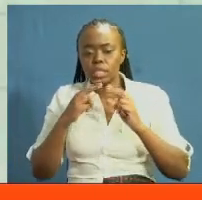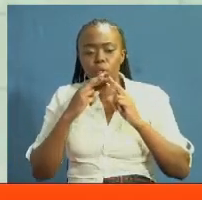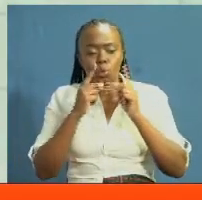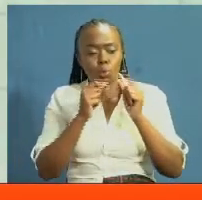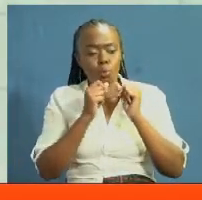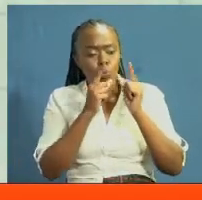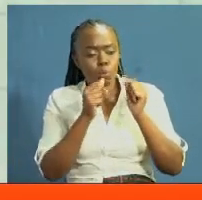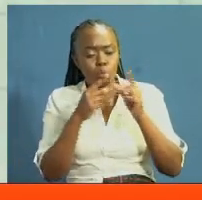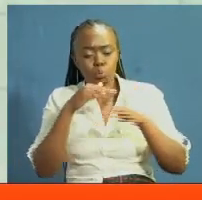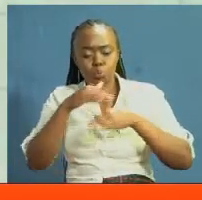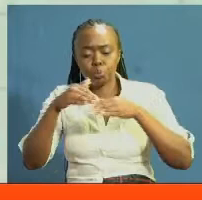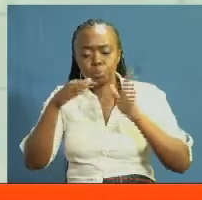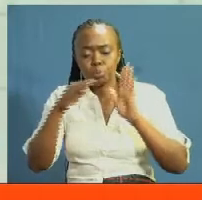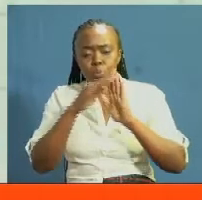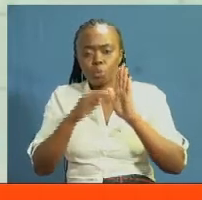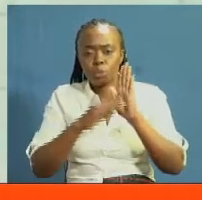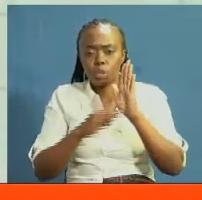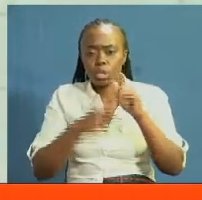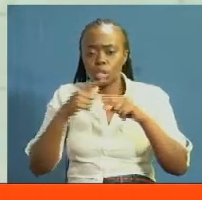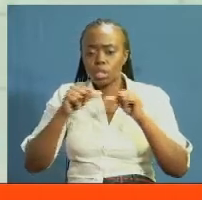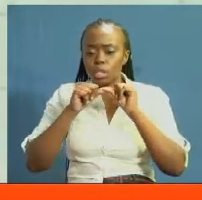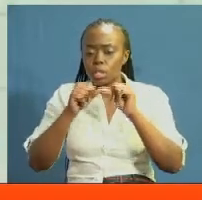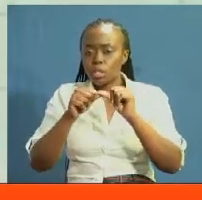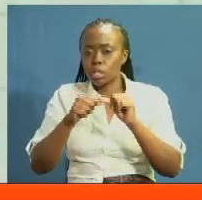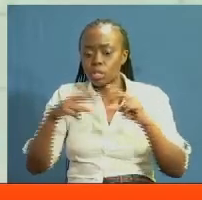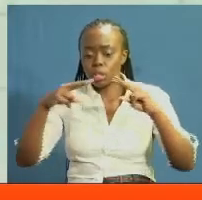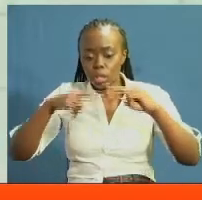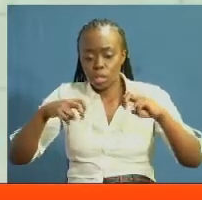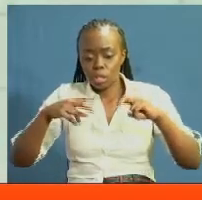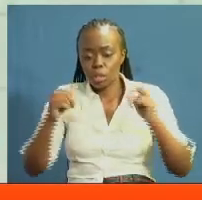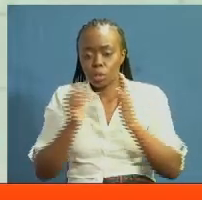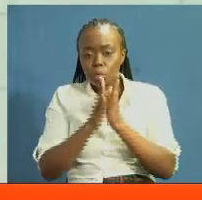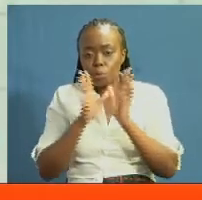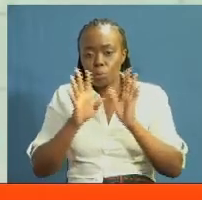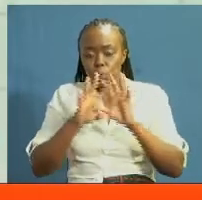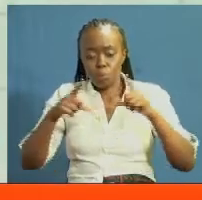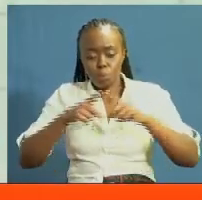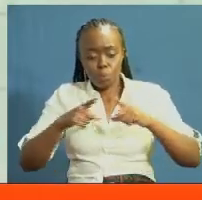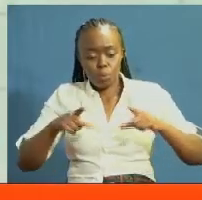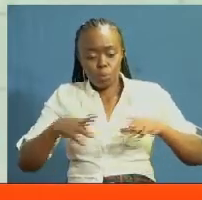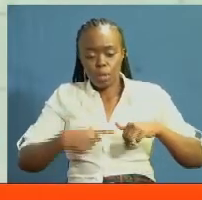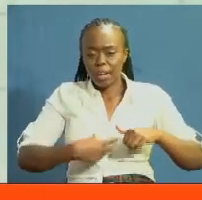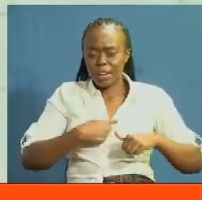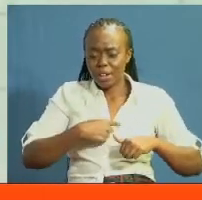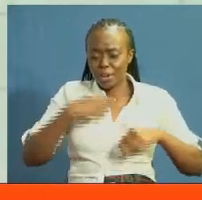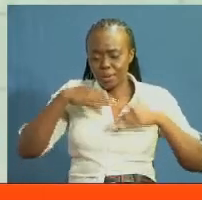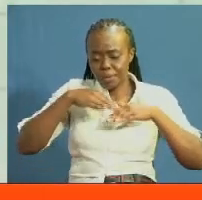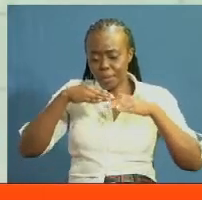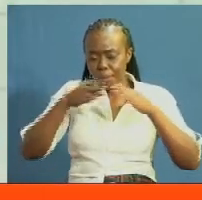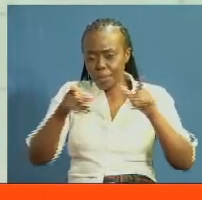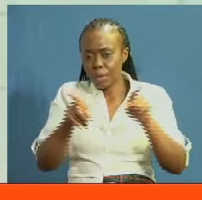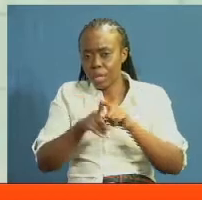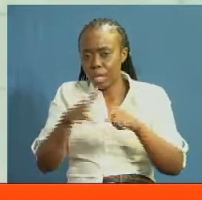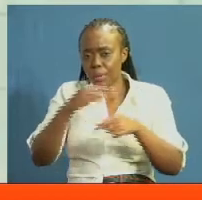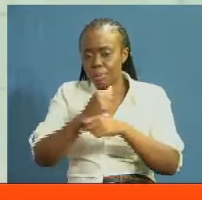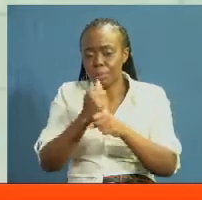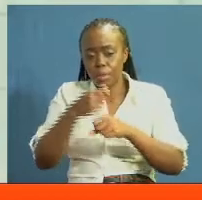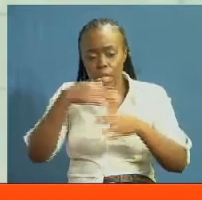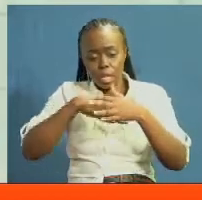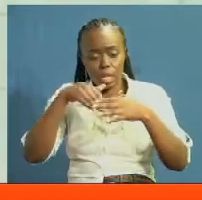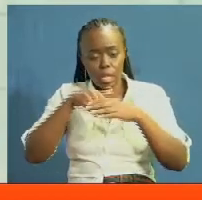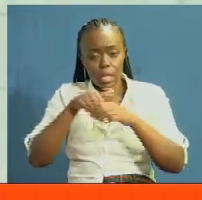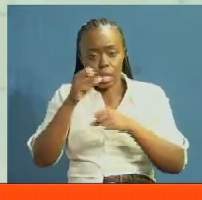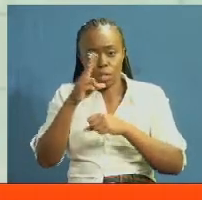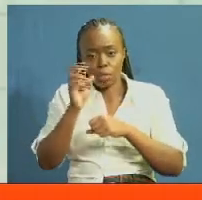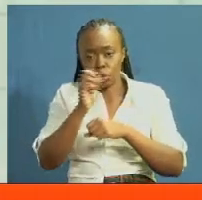statement following summons in an ongoing investigation over his Yatta farm. The visit follows a similar one he made in January